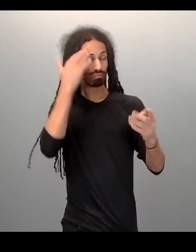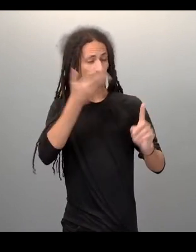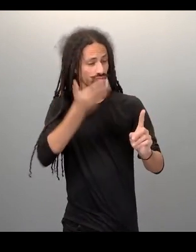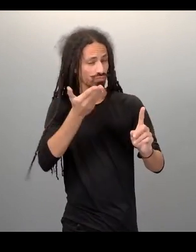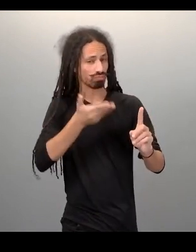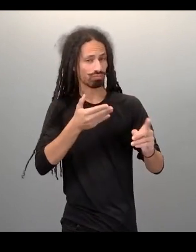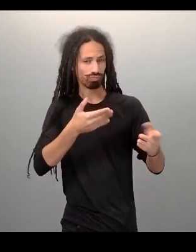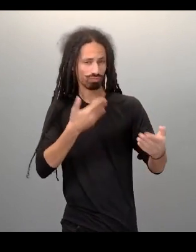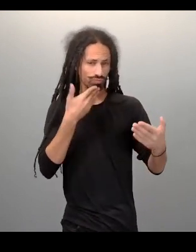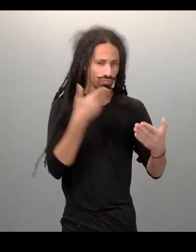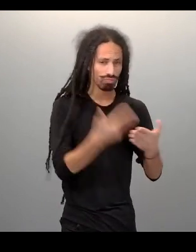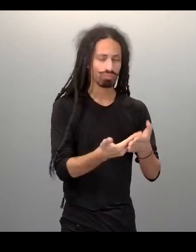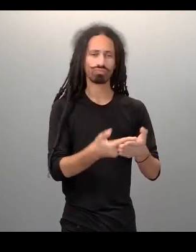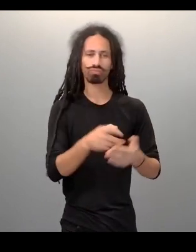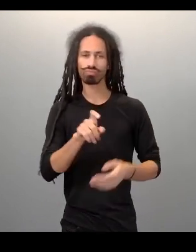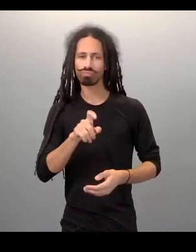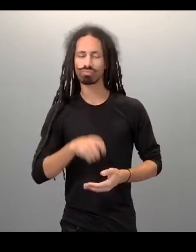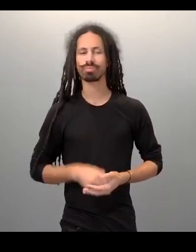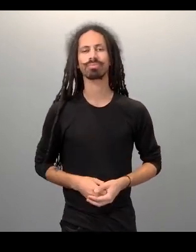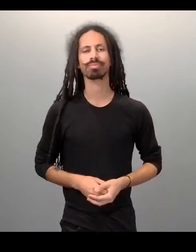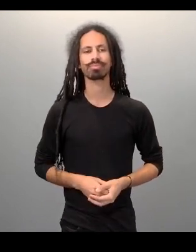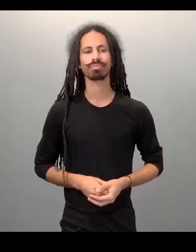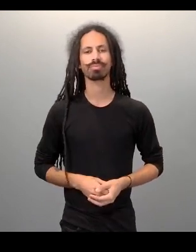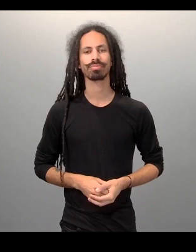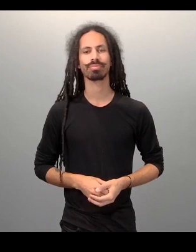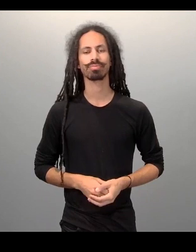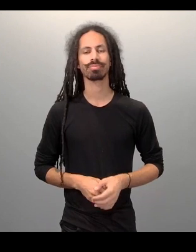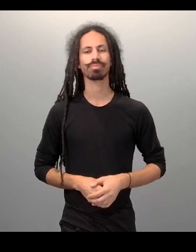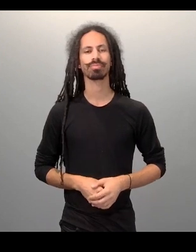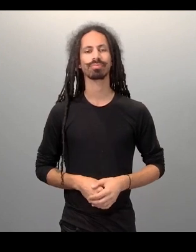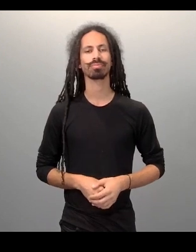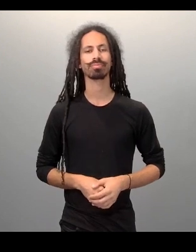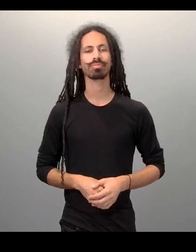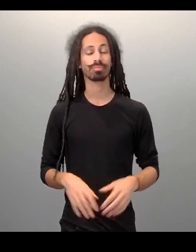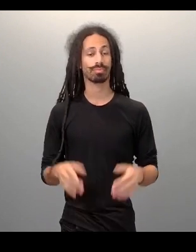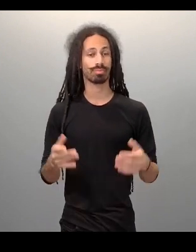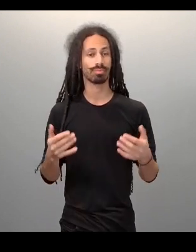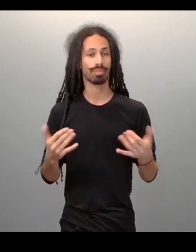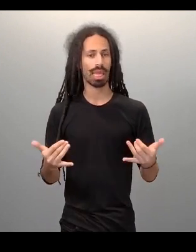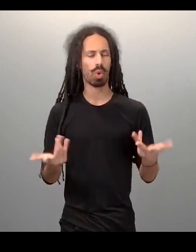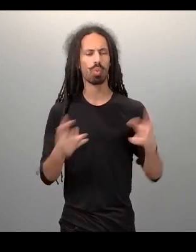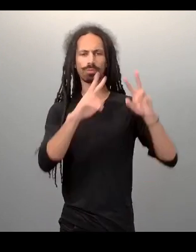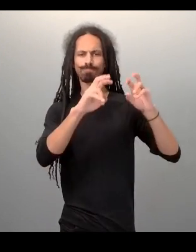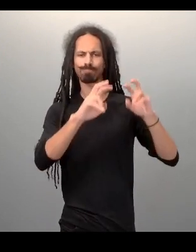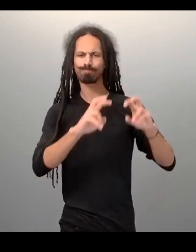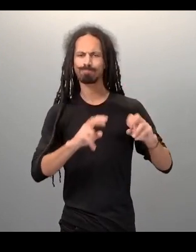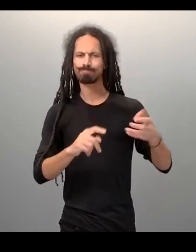emailing? So we're going to walk through this and